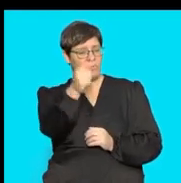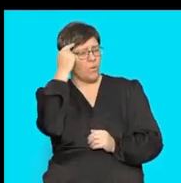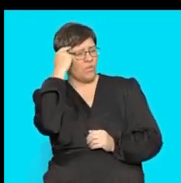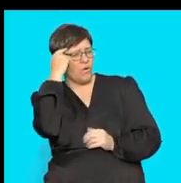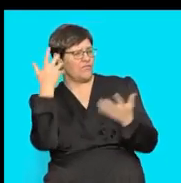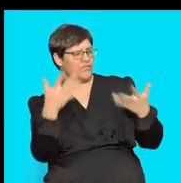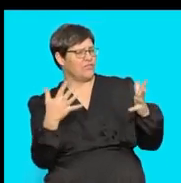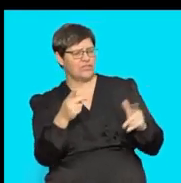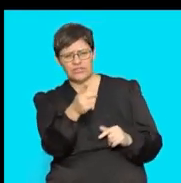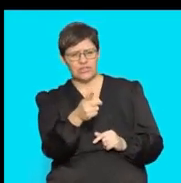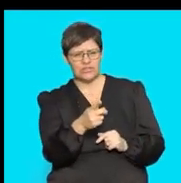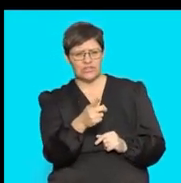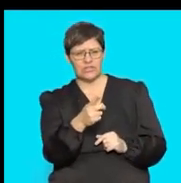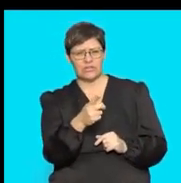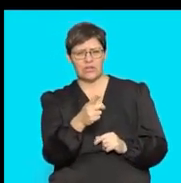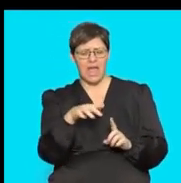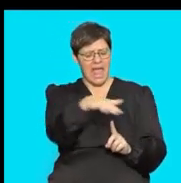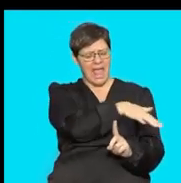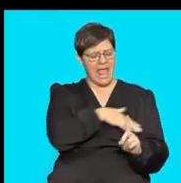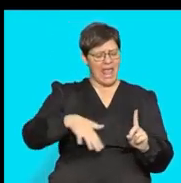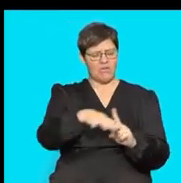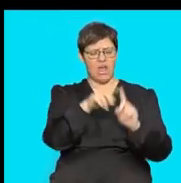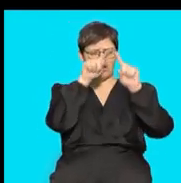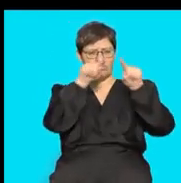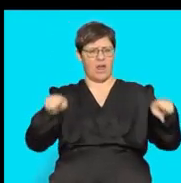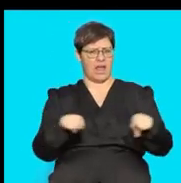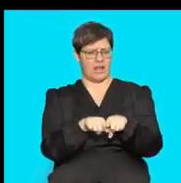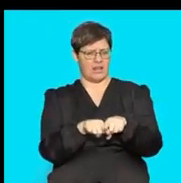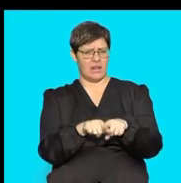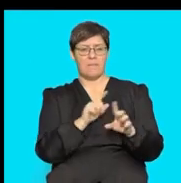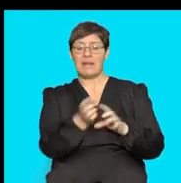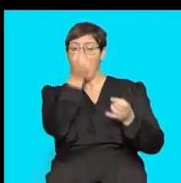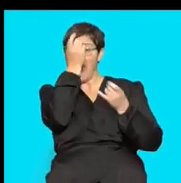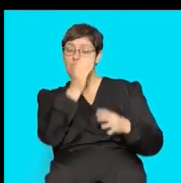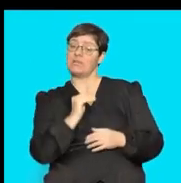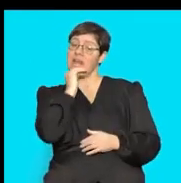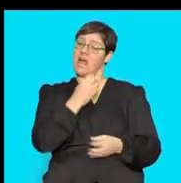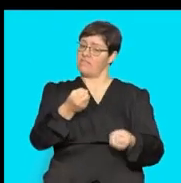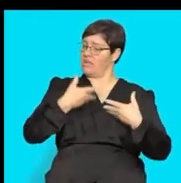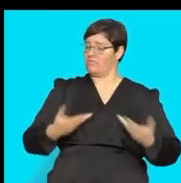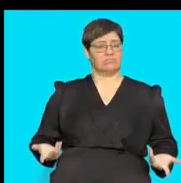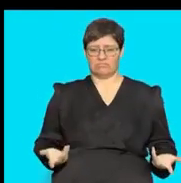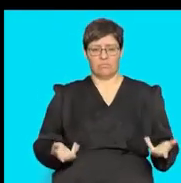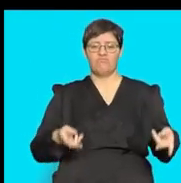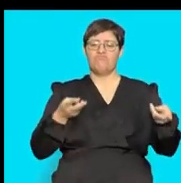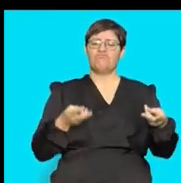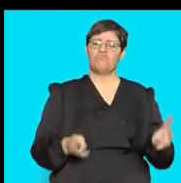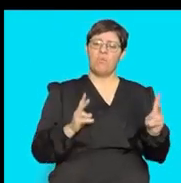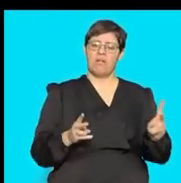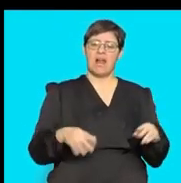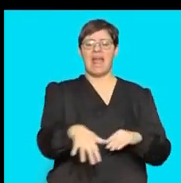Have you ever thought about how we find the area of a triangle when we don't have enough information to use the